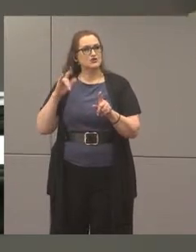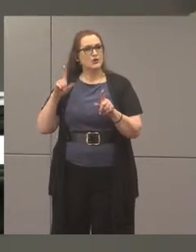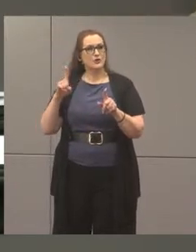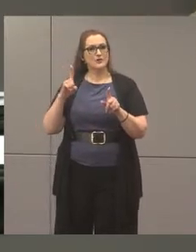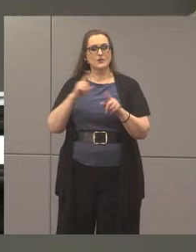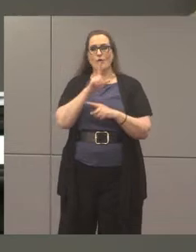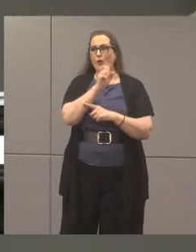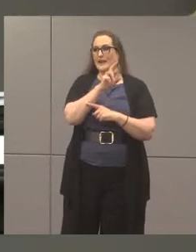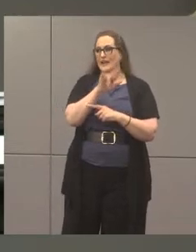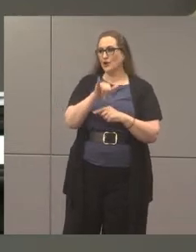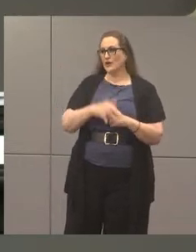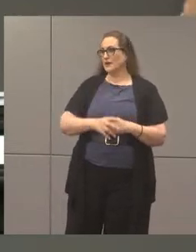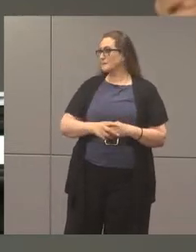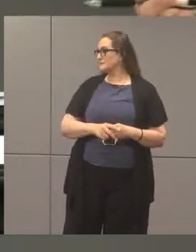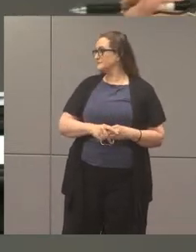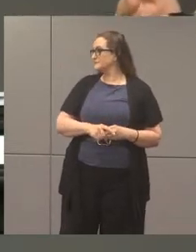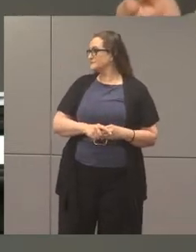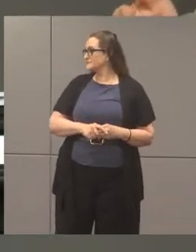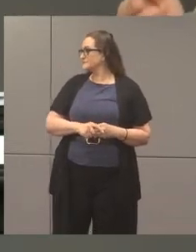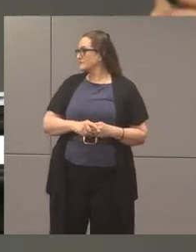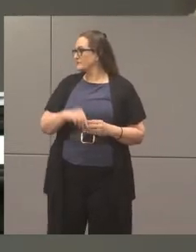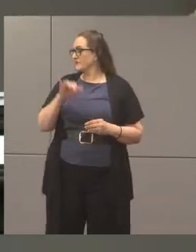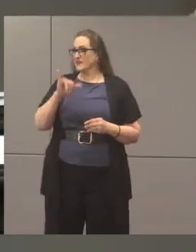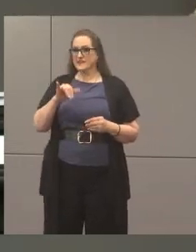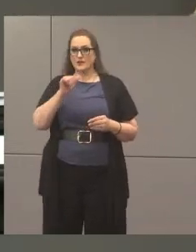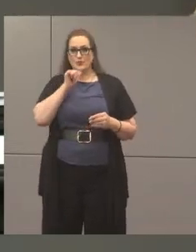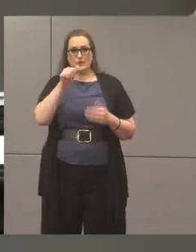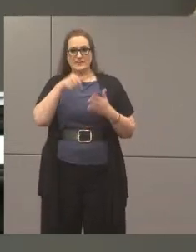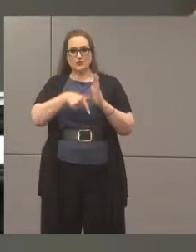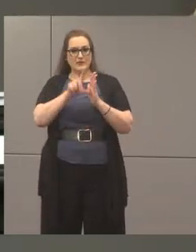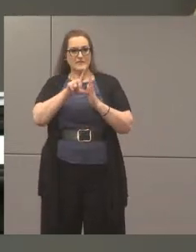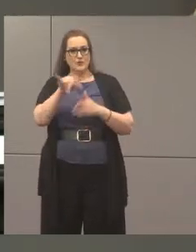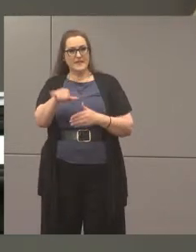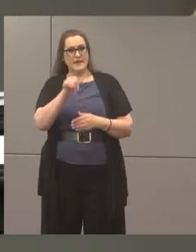by Larry, that we didn't review that.